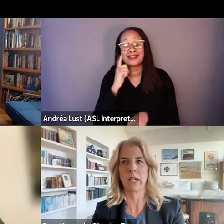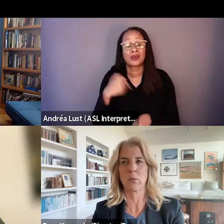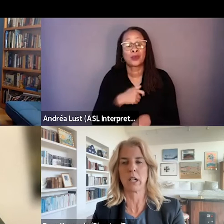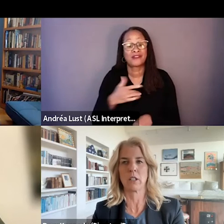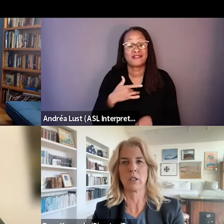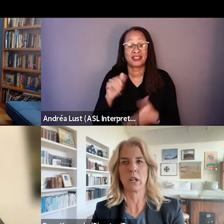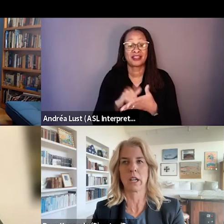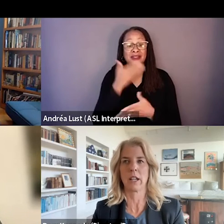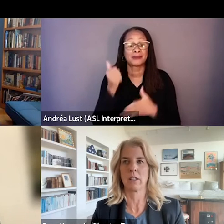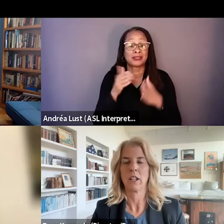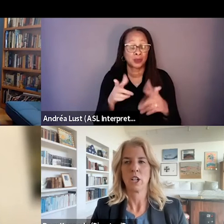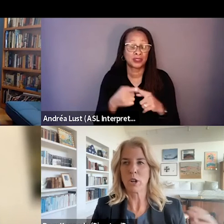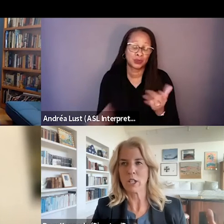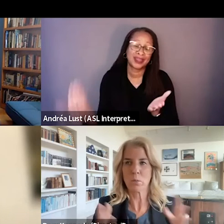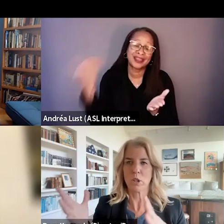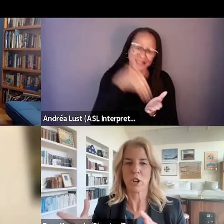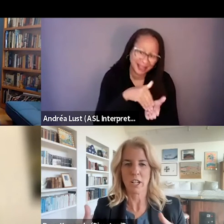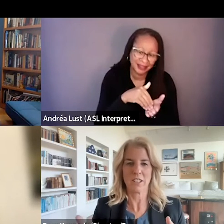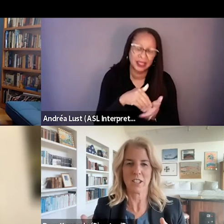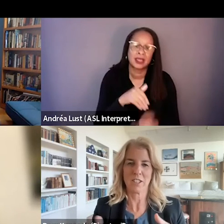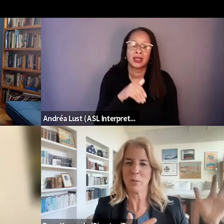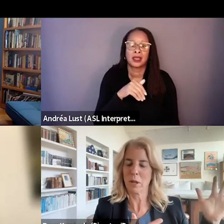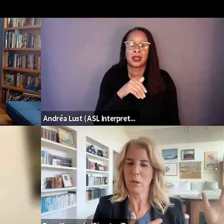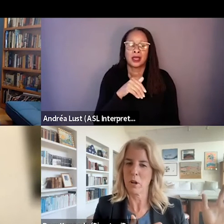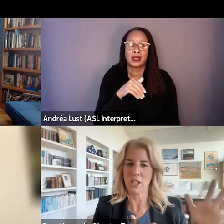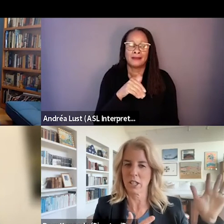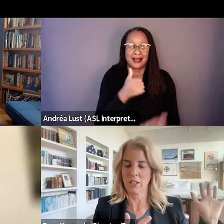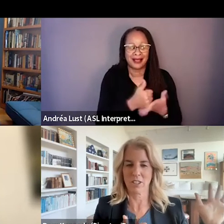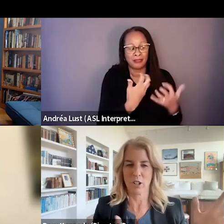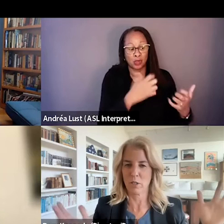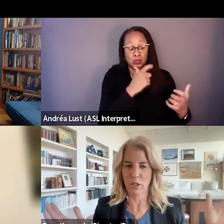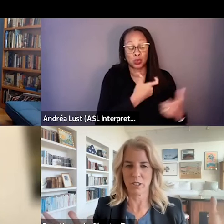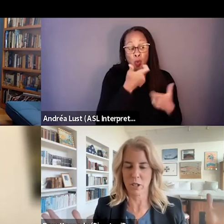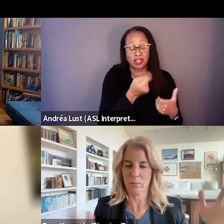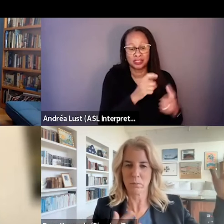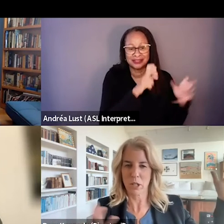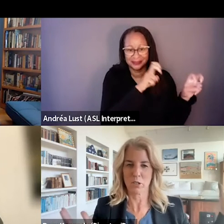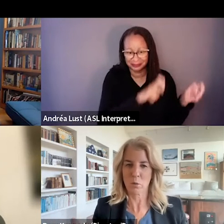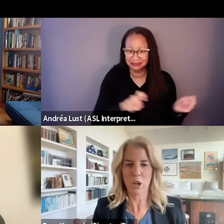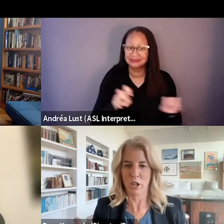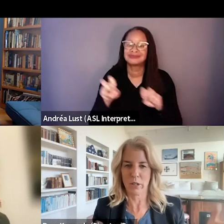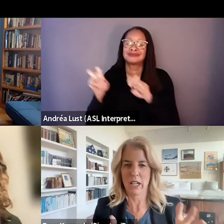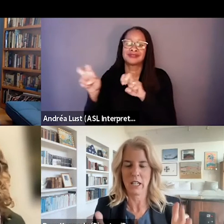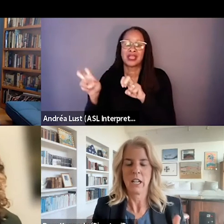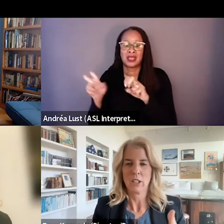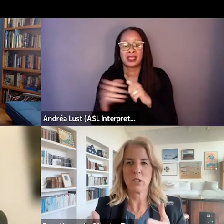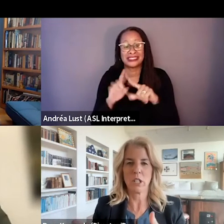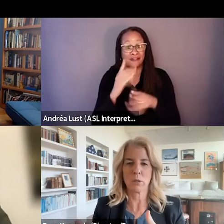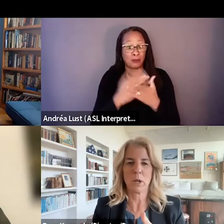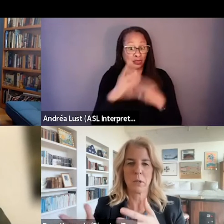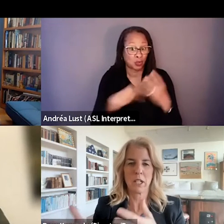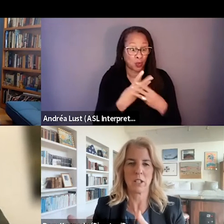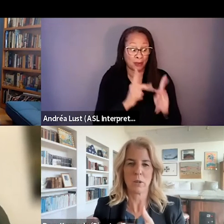it was the best way to, again, transport audiences who might be watching this all over some parts of the world, right,